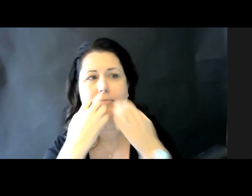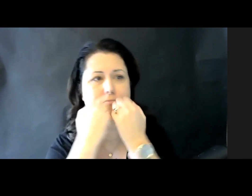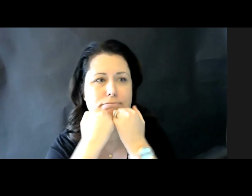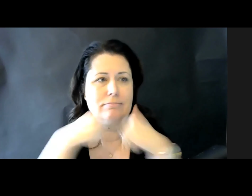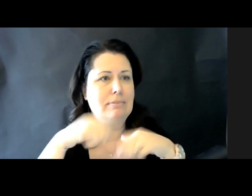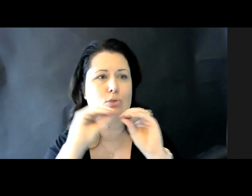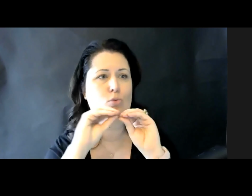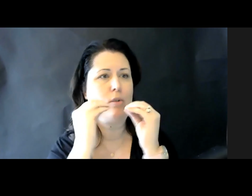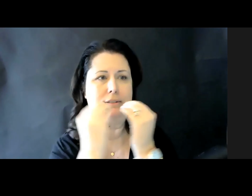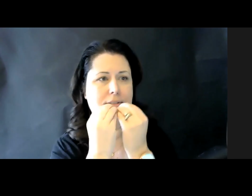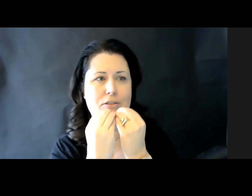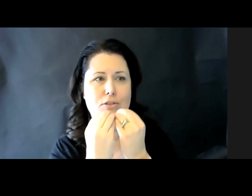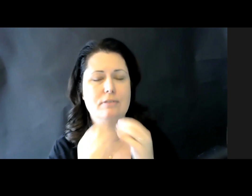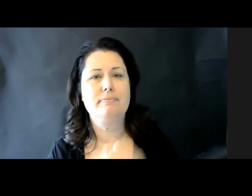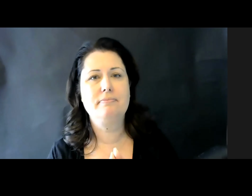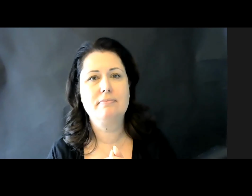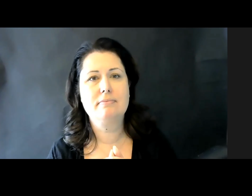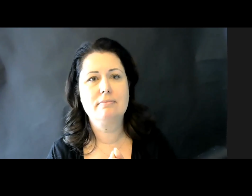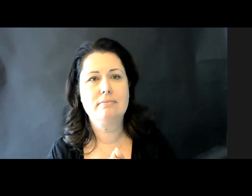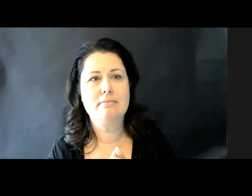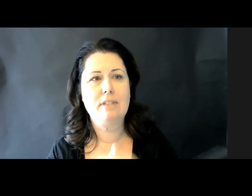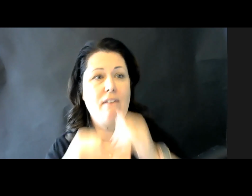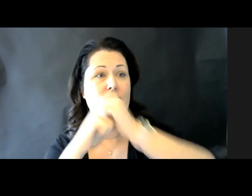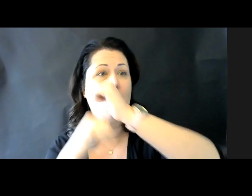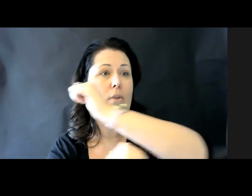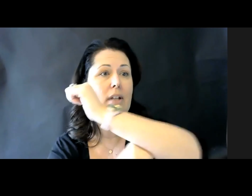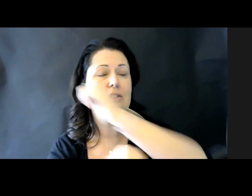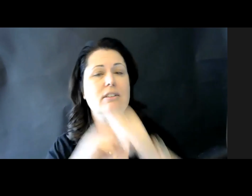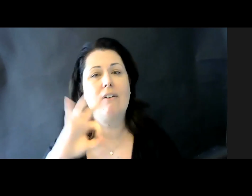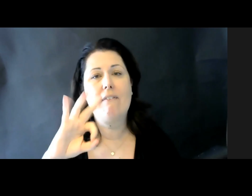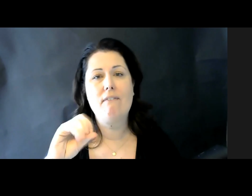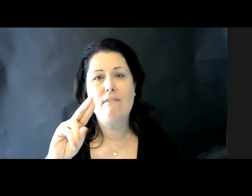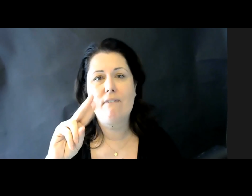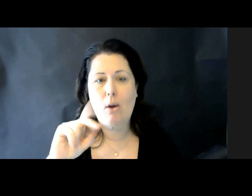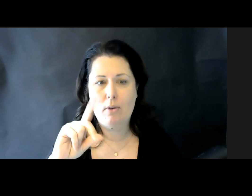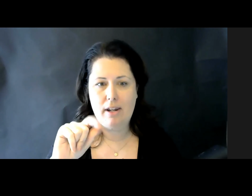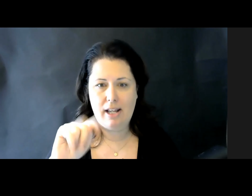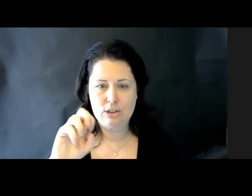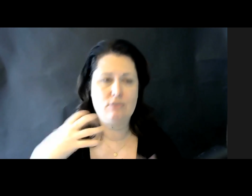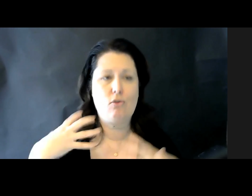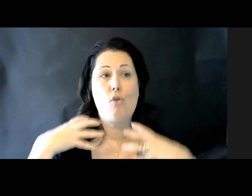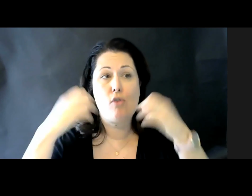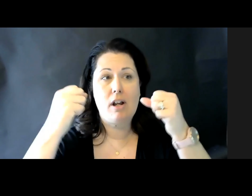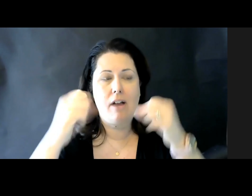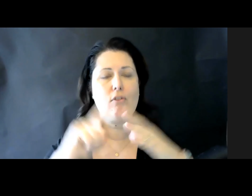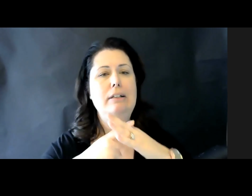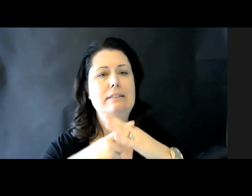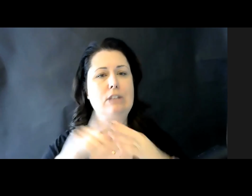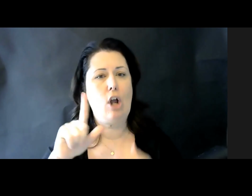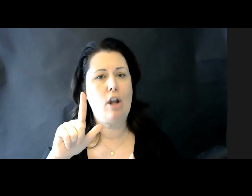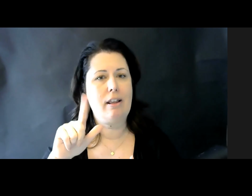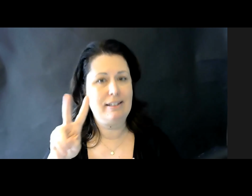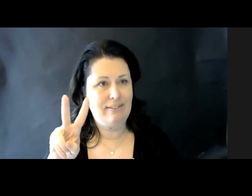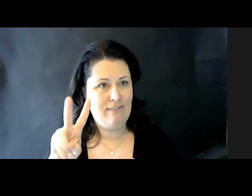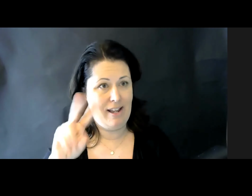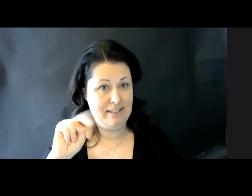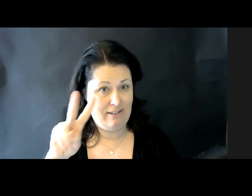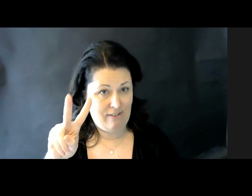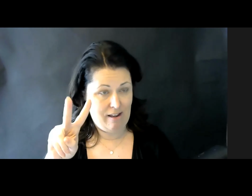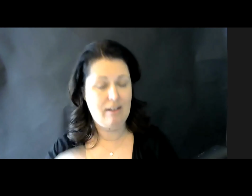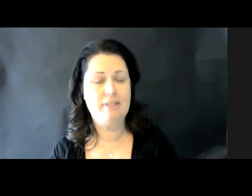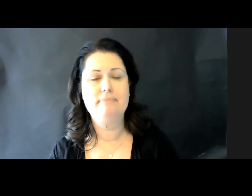organization. So Foundation for Recovery started in Las Vegas, Nevada. Let me see if I